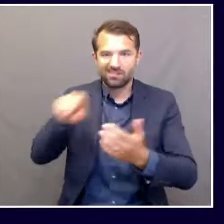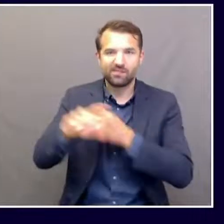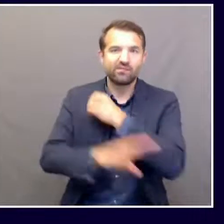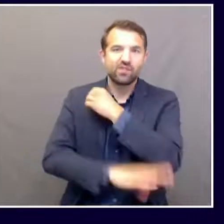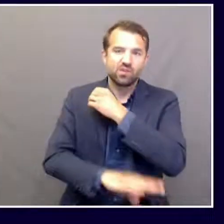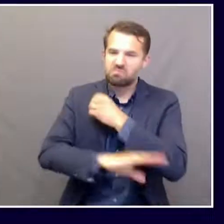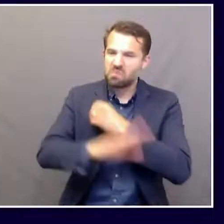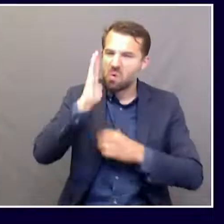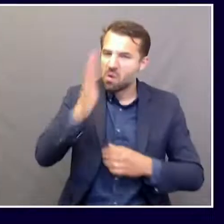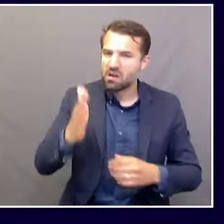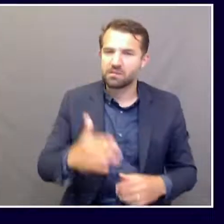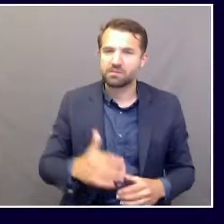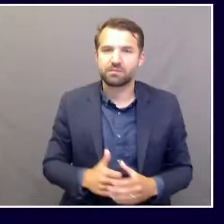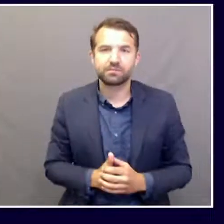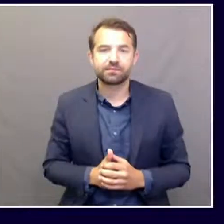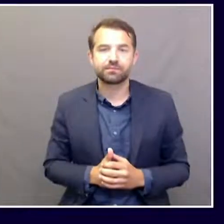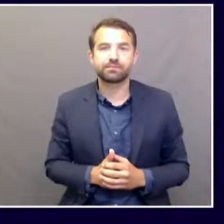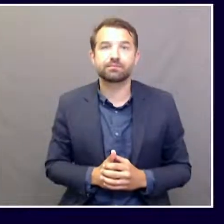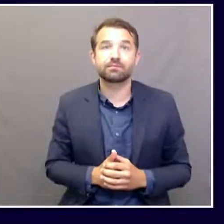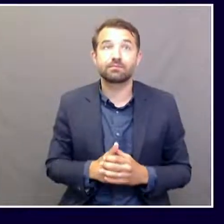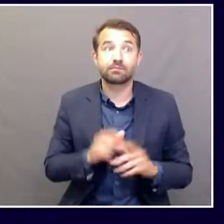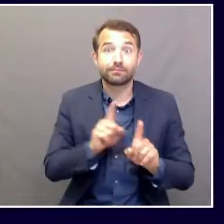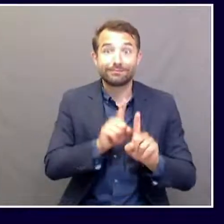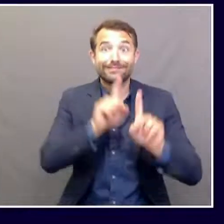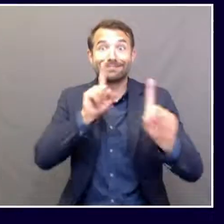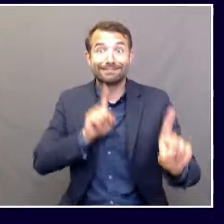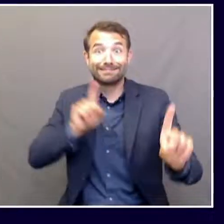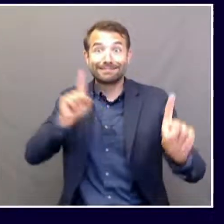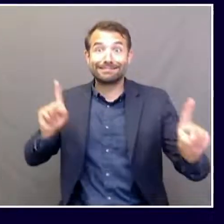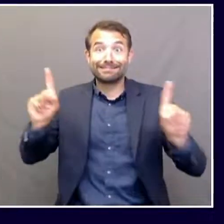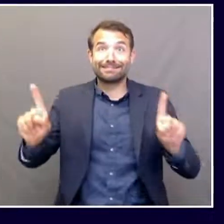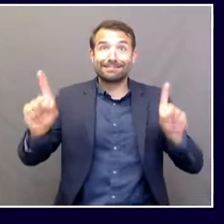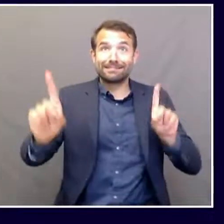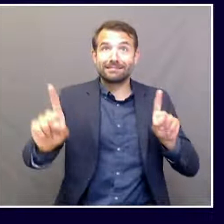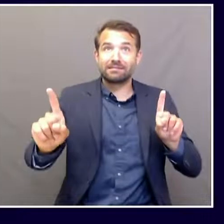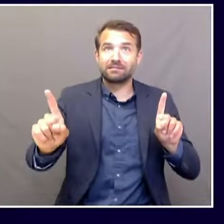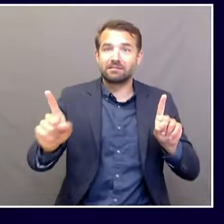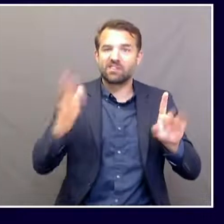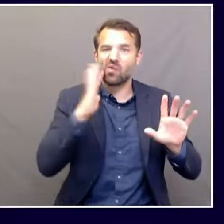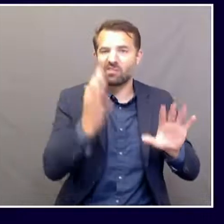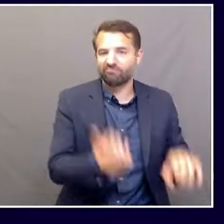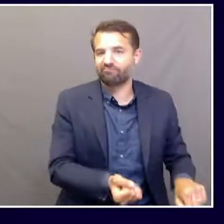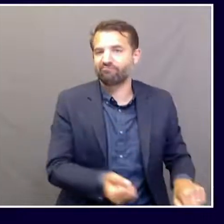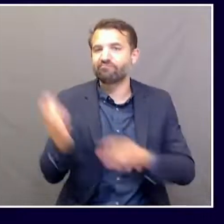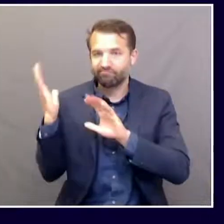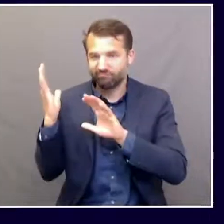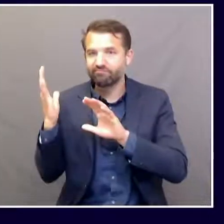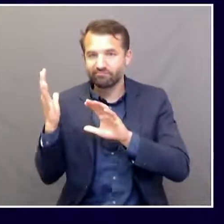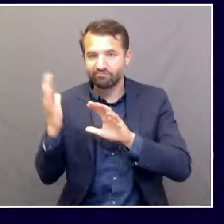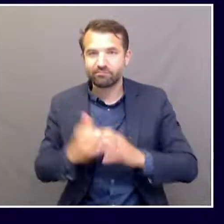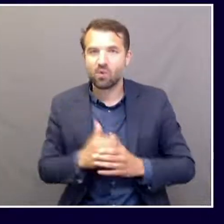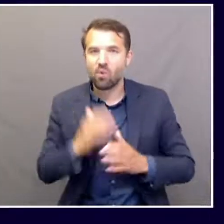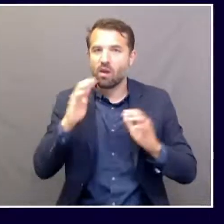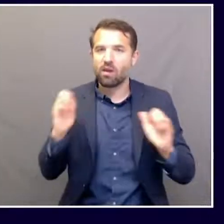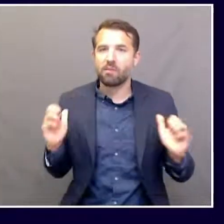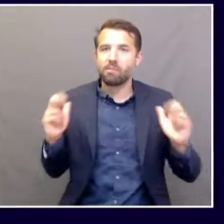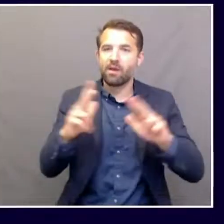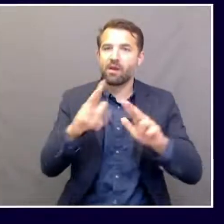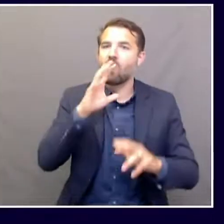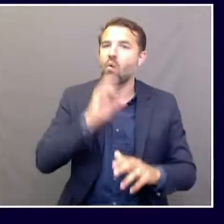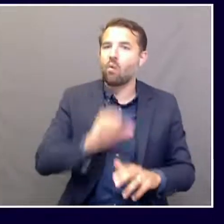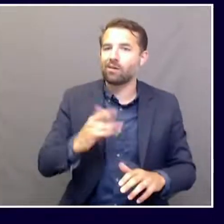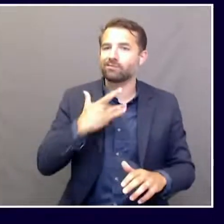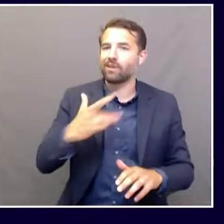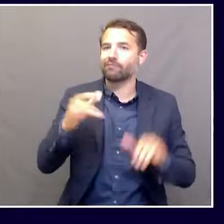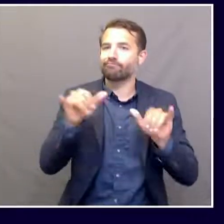one example of the types of changes that we make based on evidence, based on the information we have to adapt as we try to recover from this